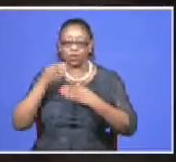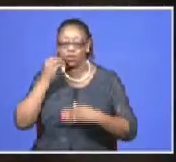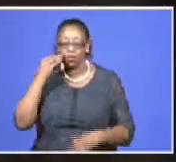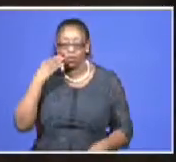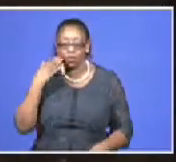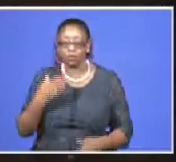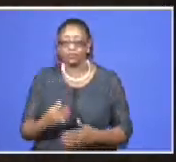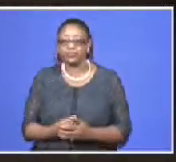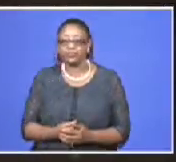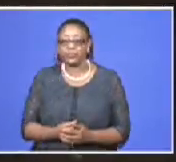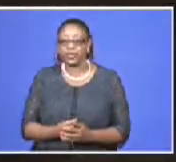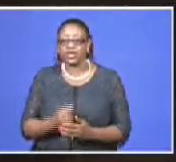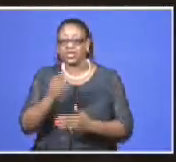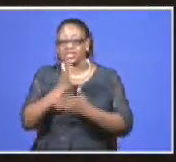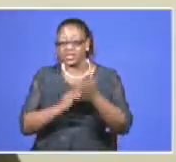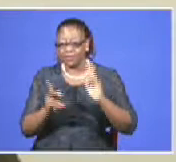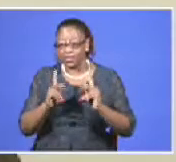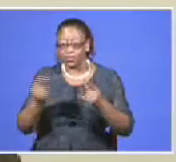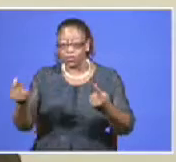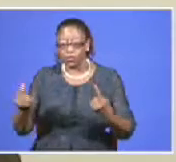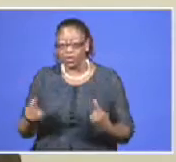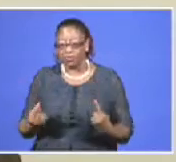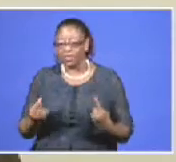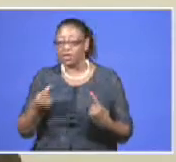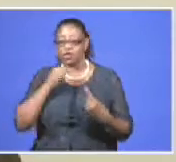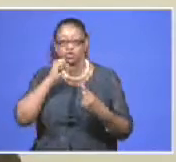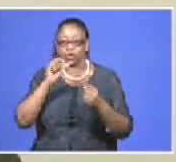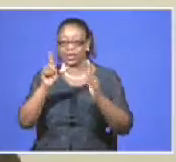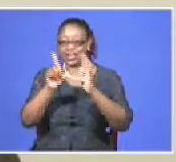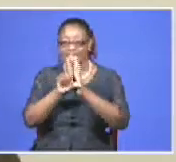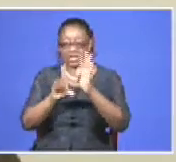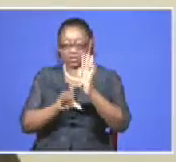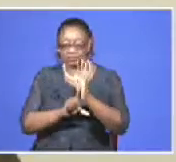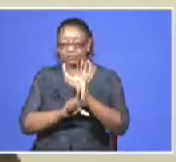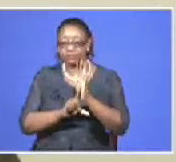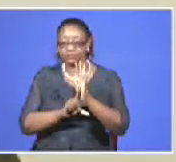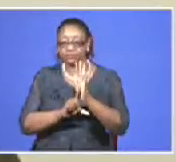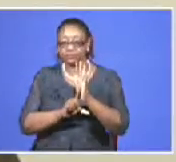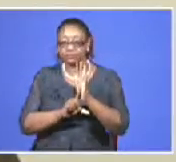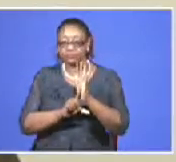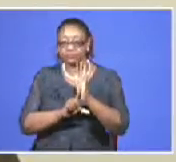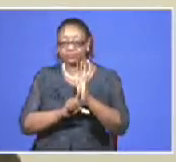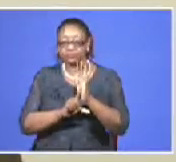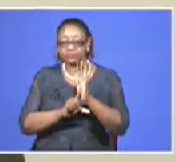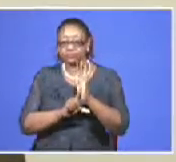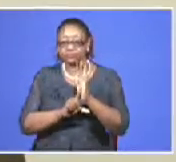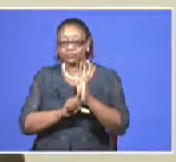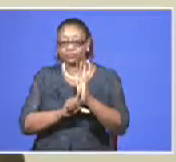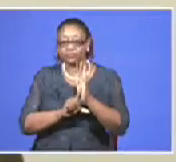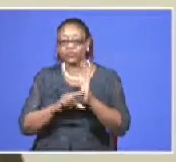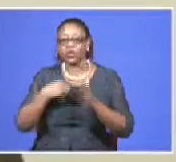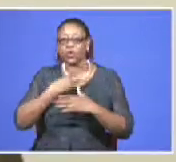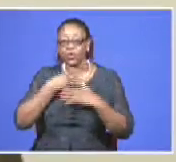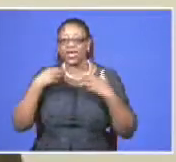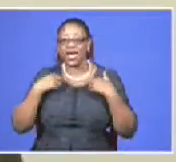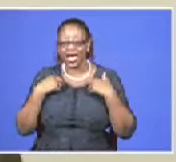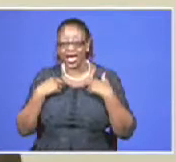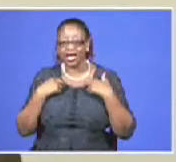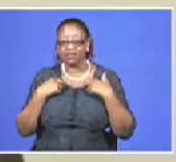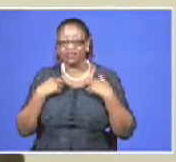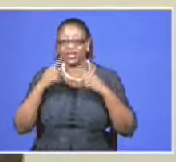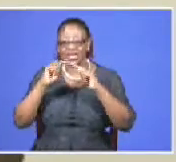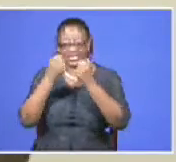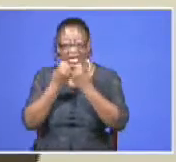Persons who may breach our borders on any island in the Commonwealth of the Bahamas, we have a task force